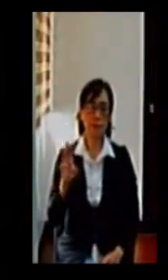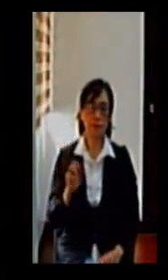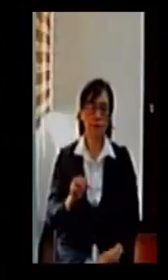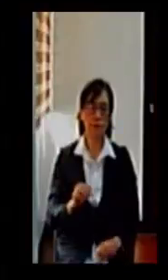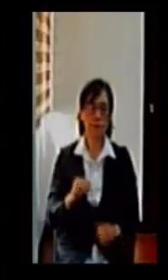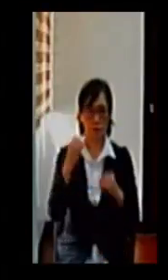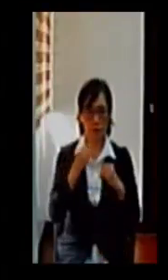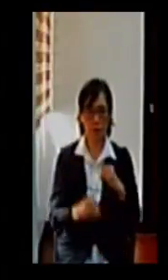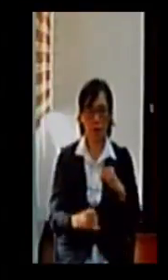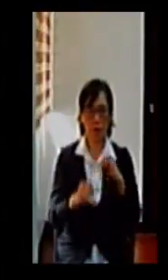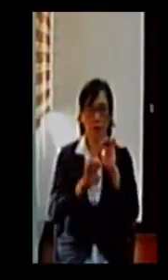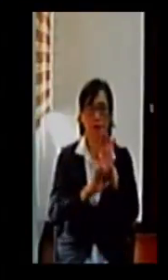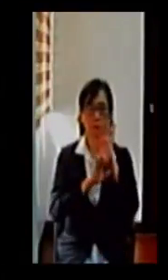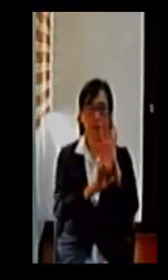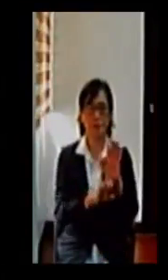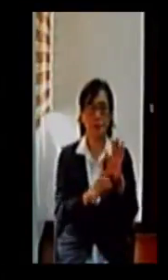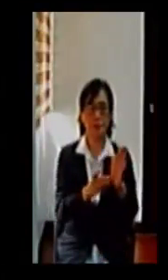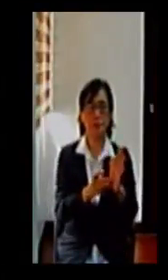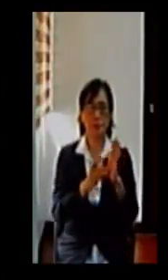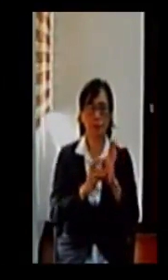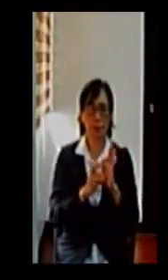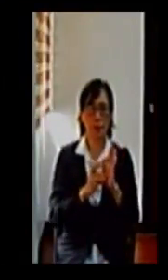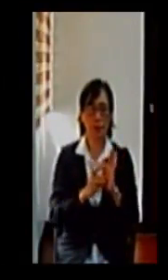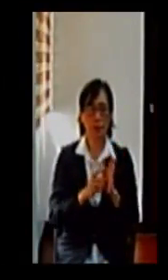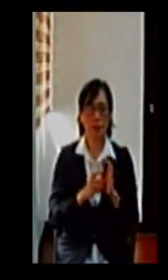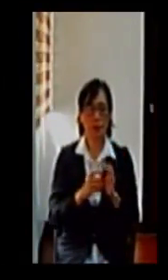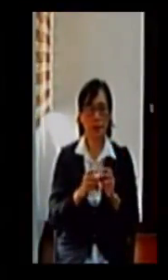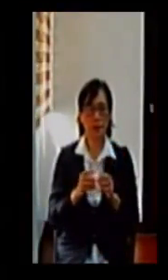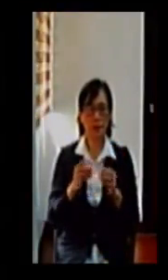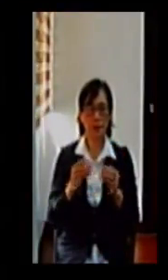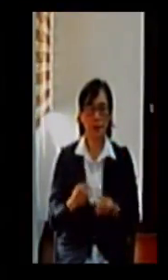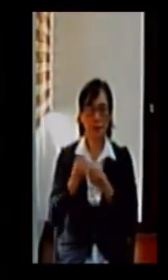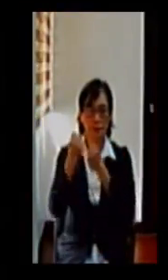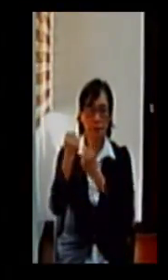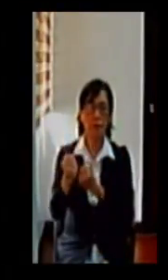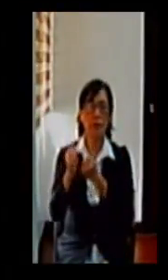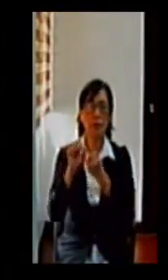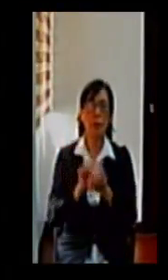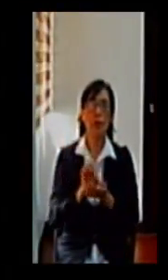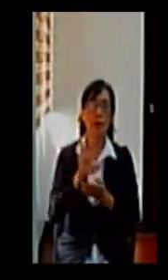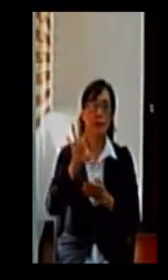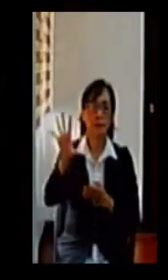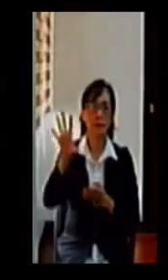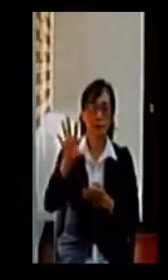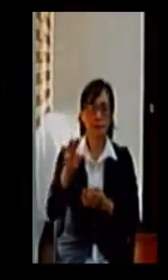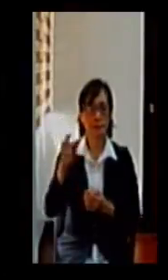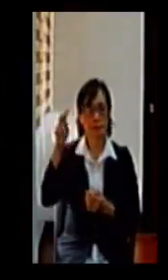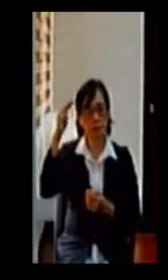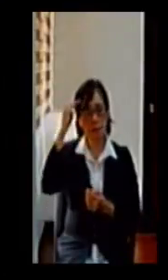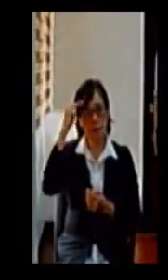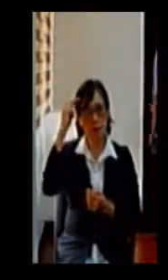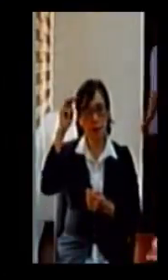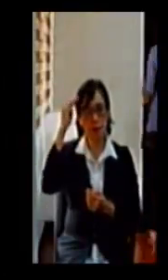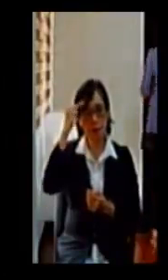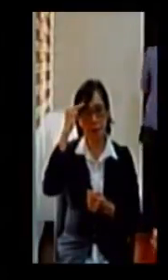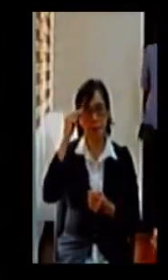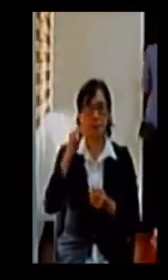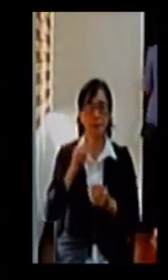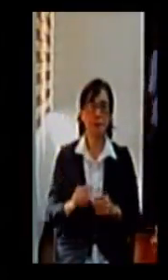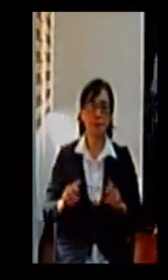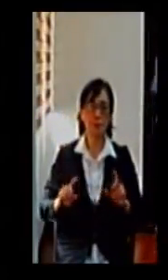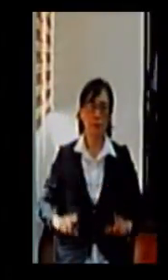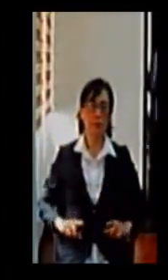exhibit, or document rather, is a printed PowerPoint presentation of Neil Maliari on biodiversity and